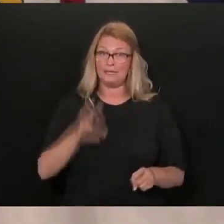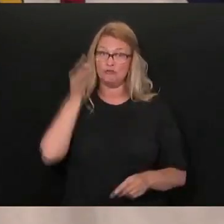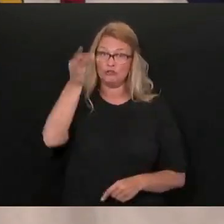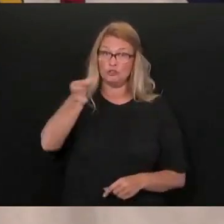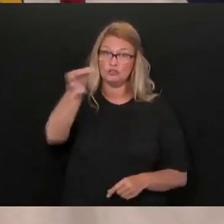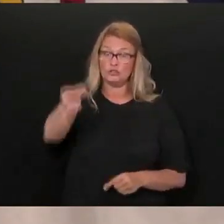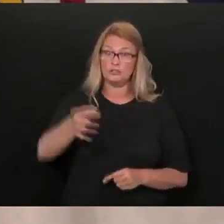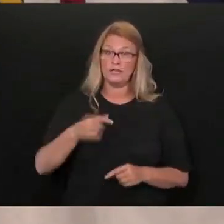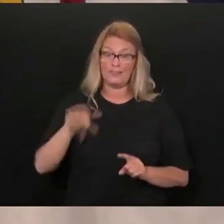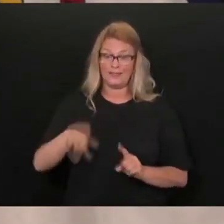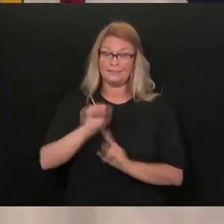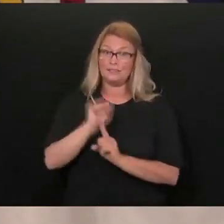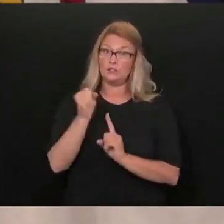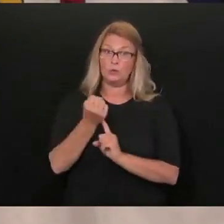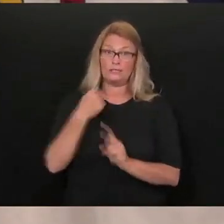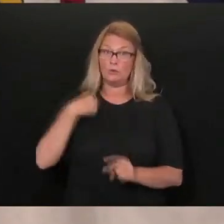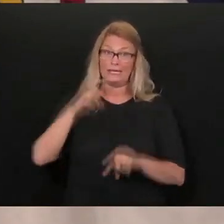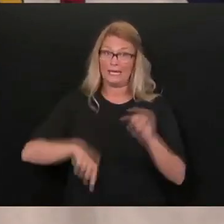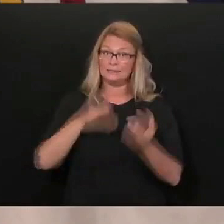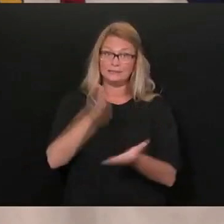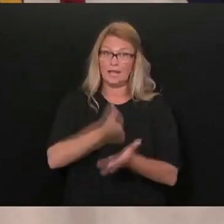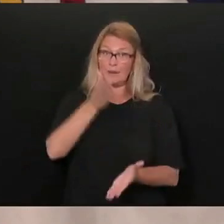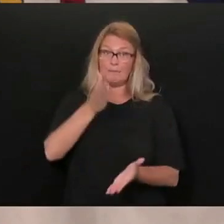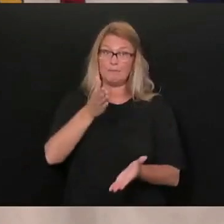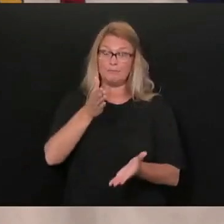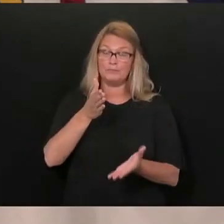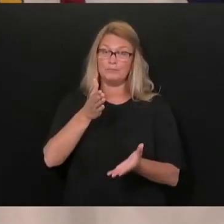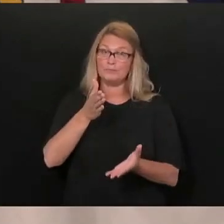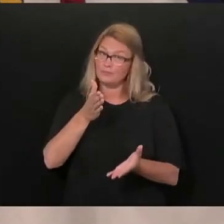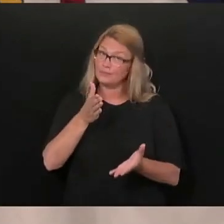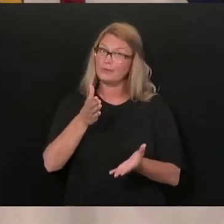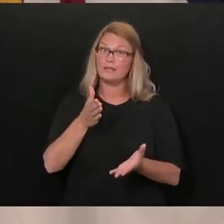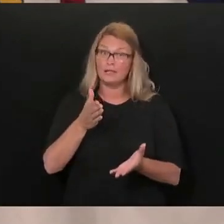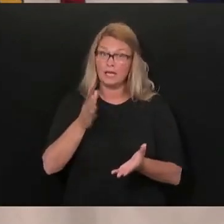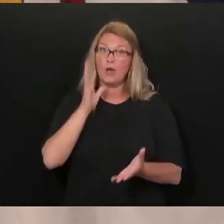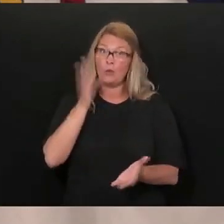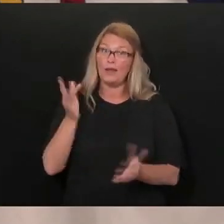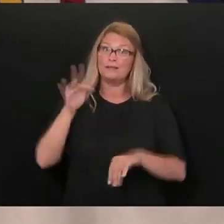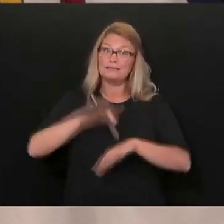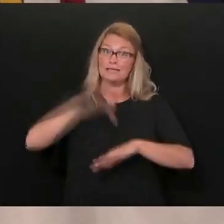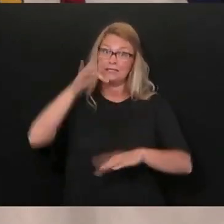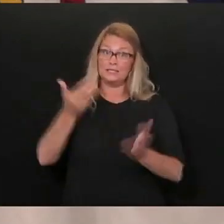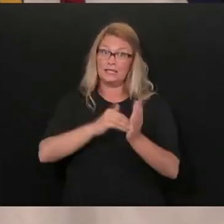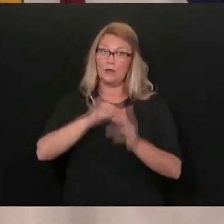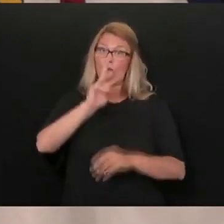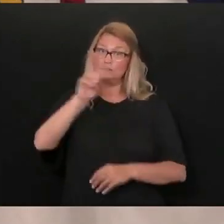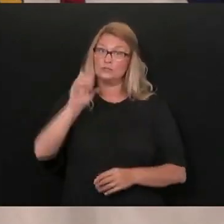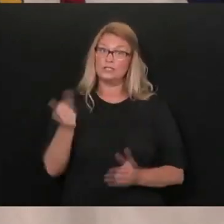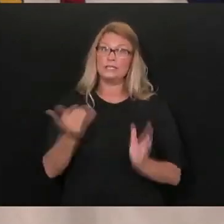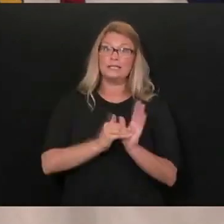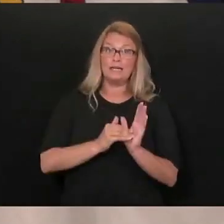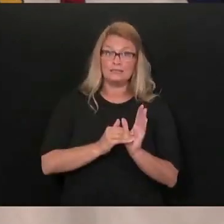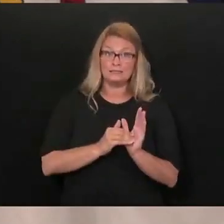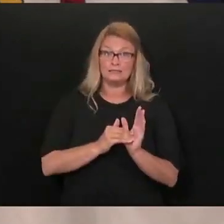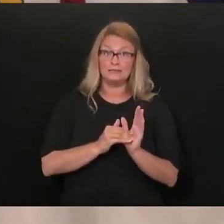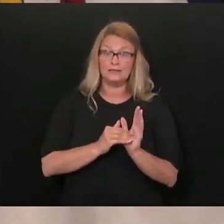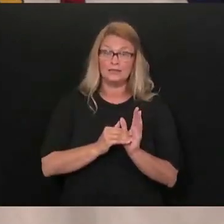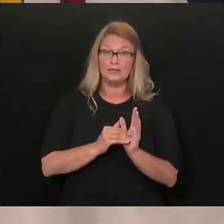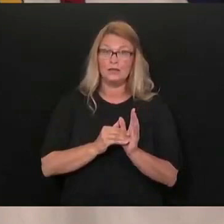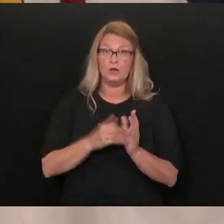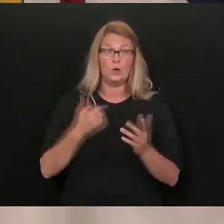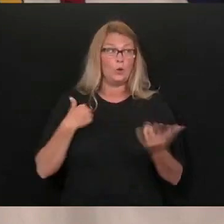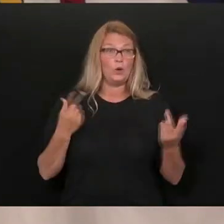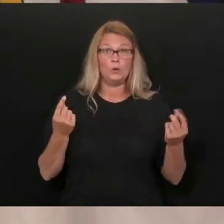we're not going to be able to stop it, and it is going to come to West Virginia. And as it comes, the way we shut it